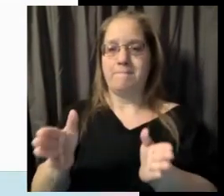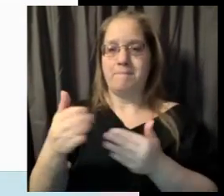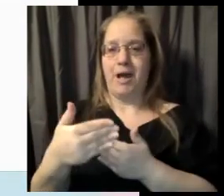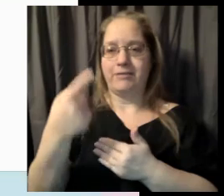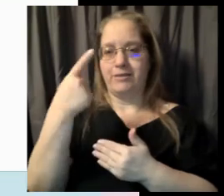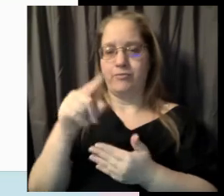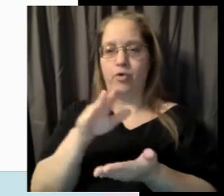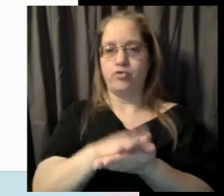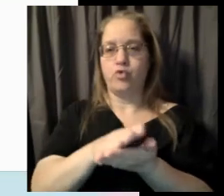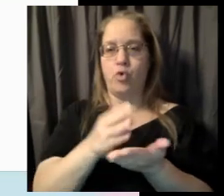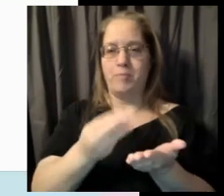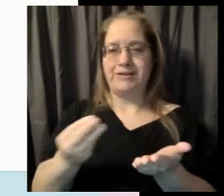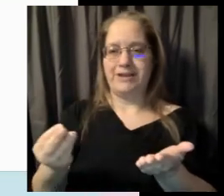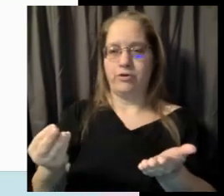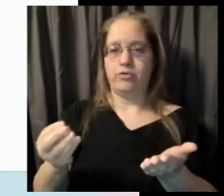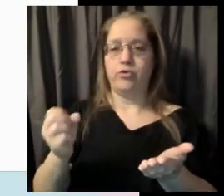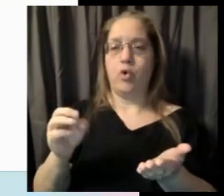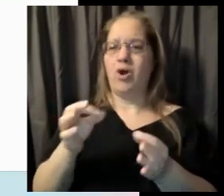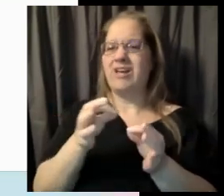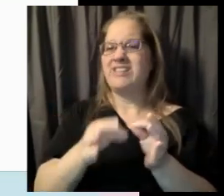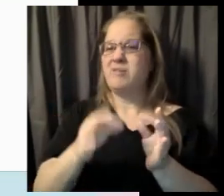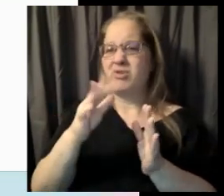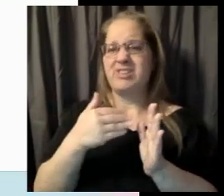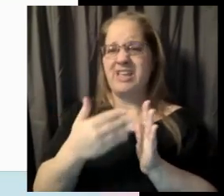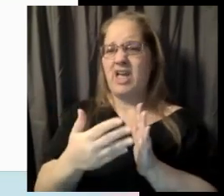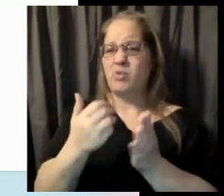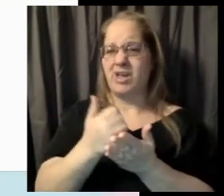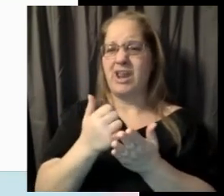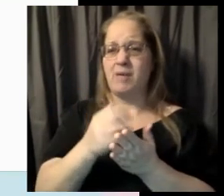a simple schedule can help your children stay organized.